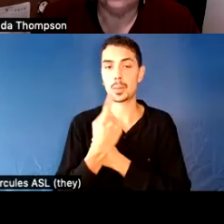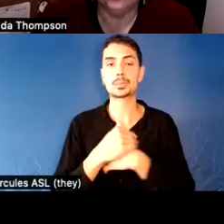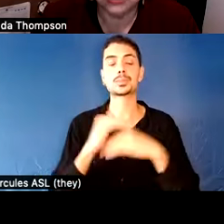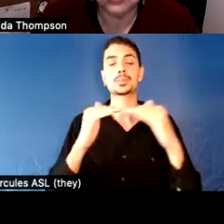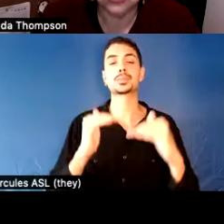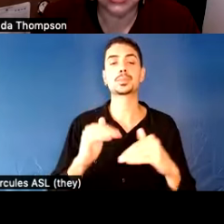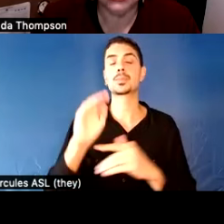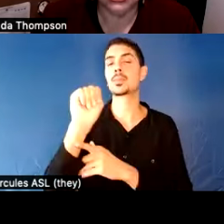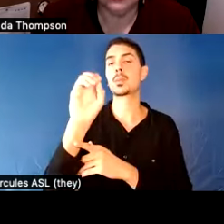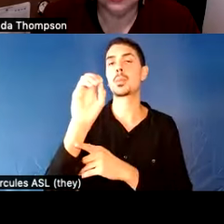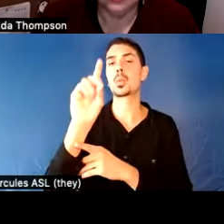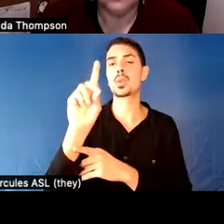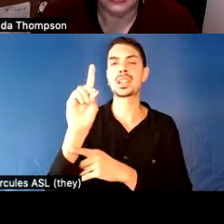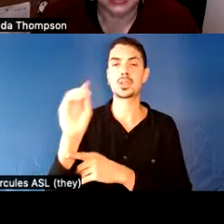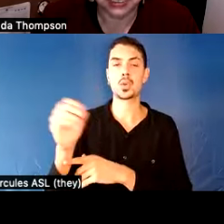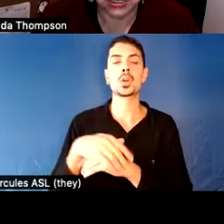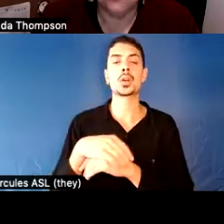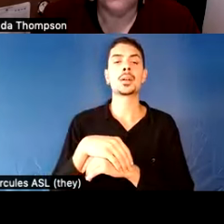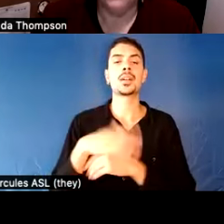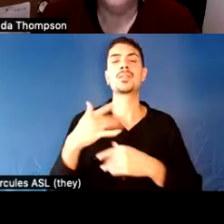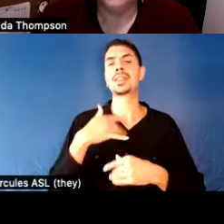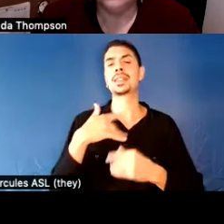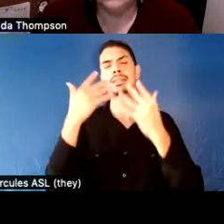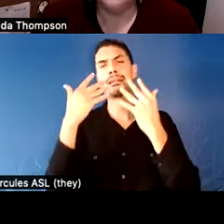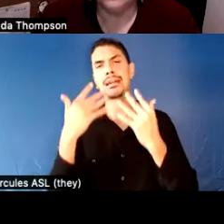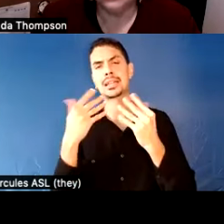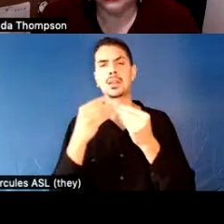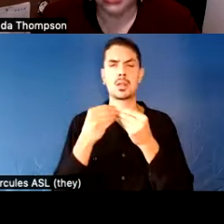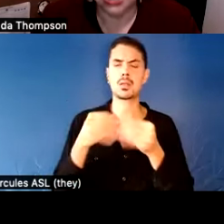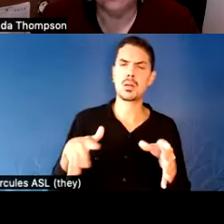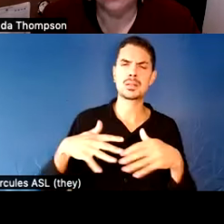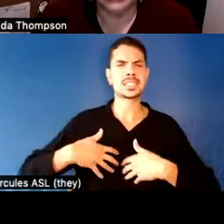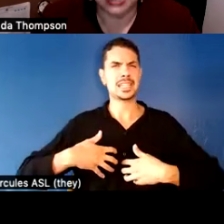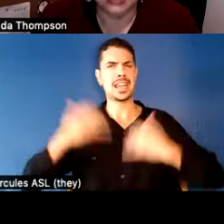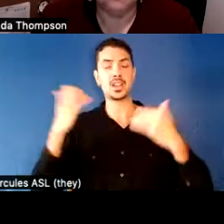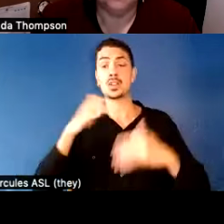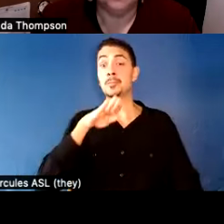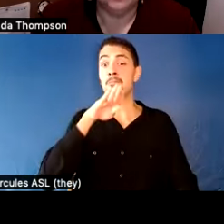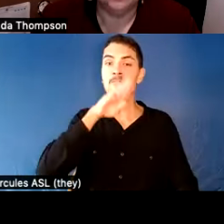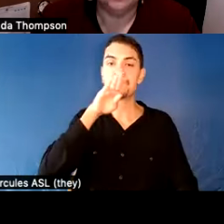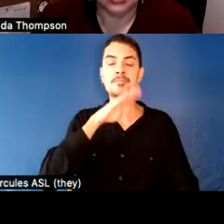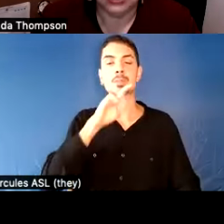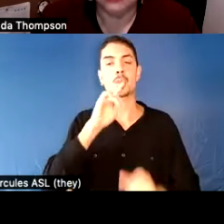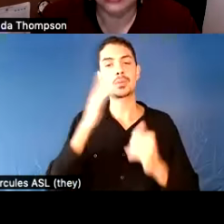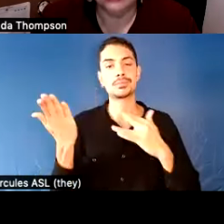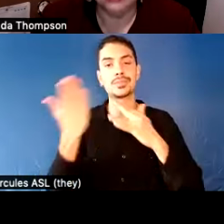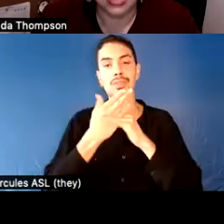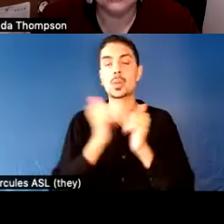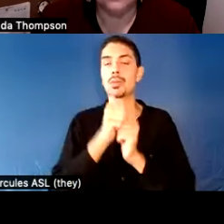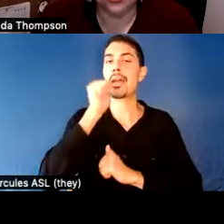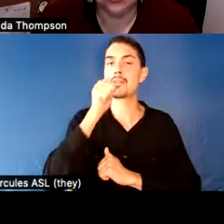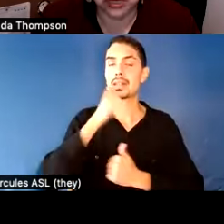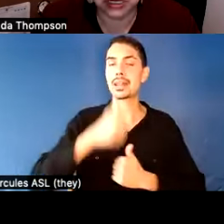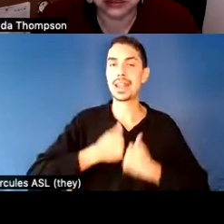anger, frustration that can interfere with just functioning every day. And that can